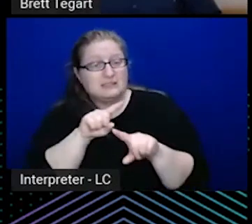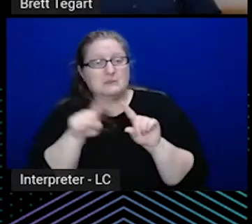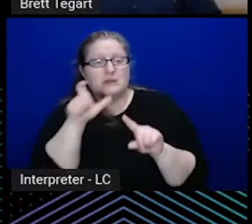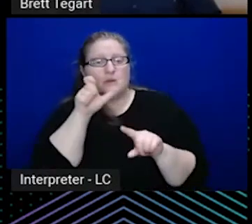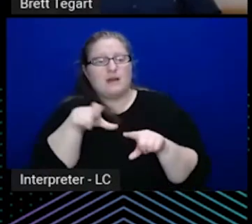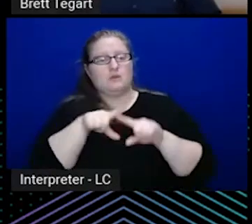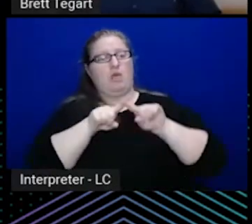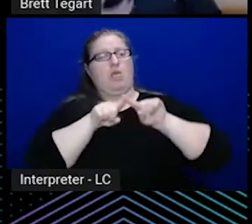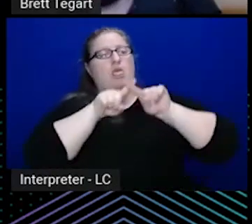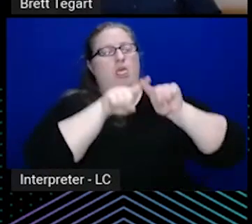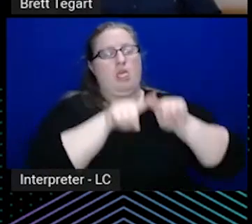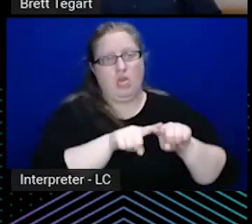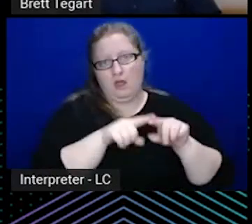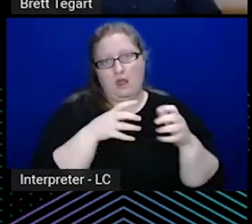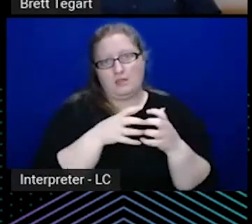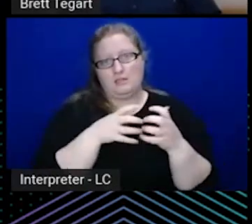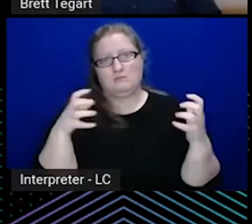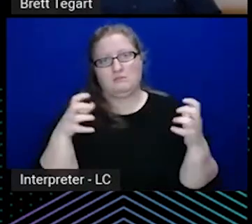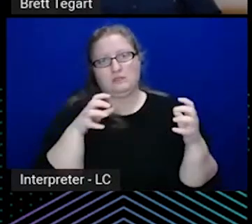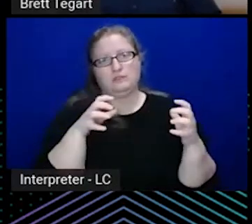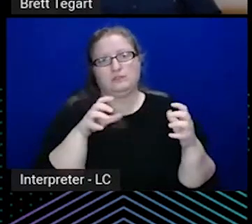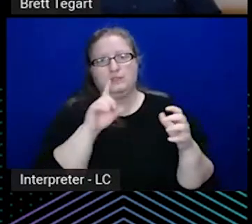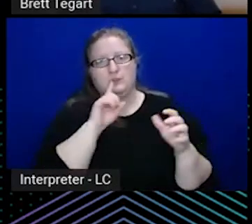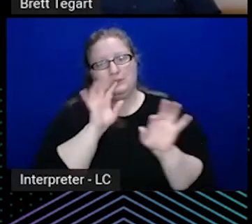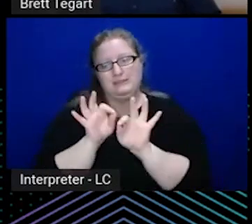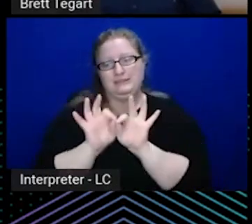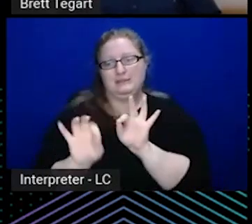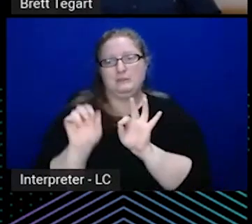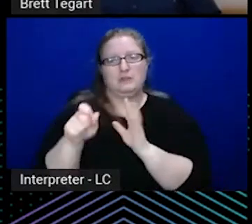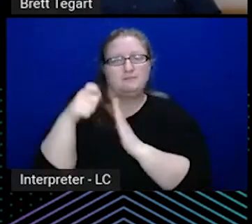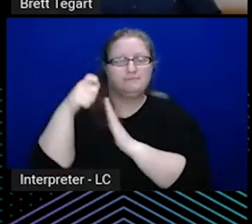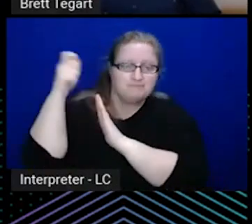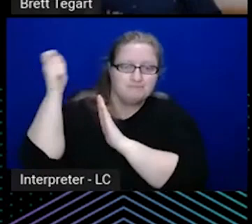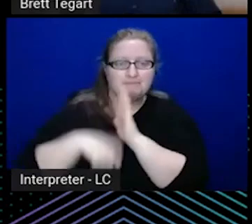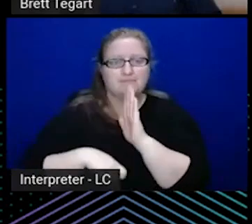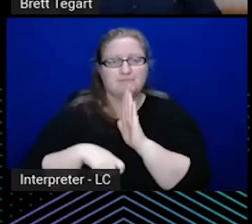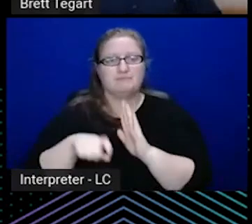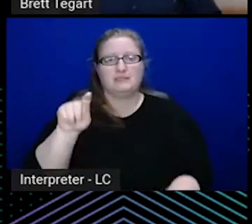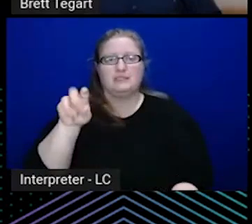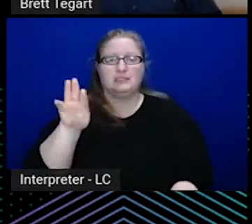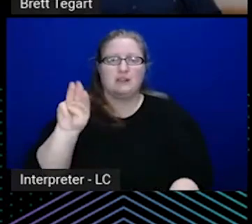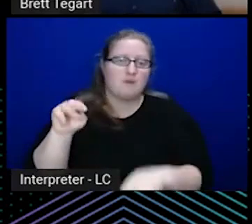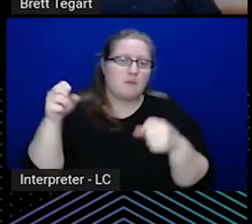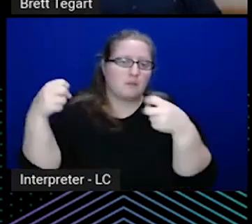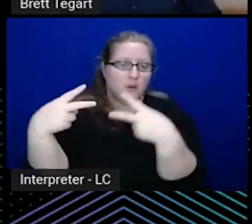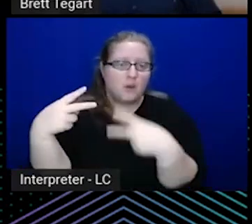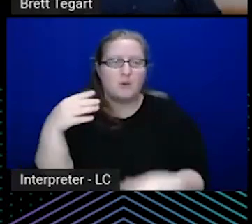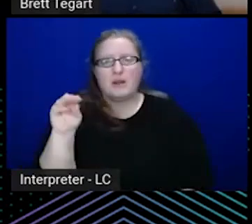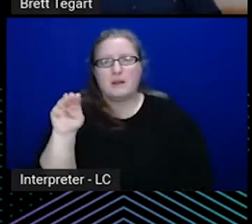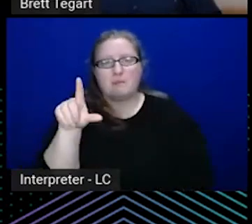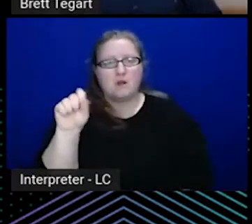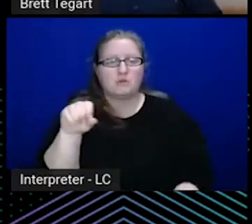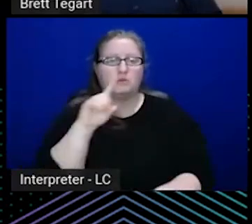nearly as much as simply writing Terraform code and Terraform modules in a controlled fashion.